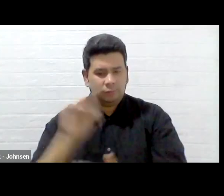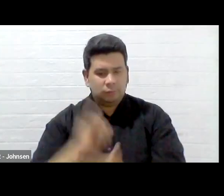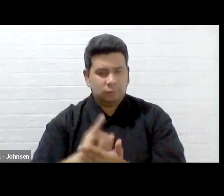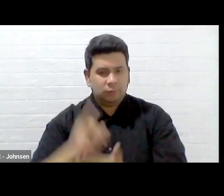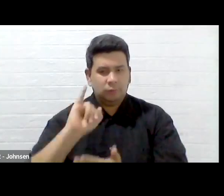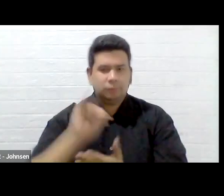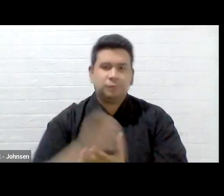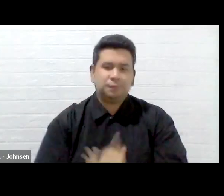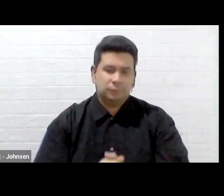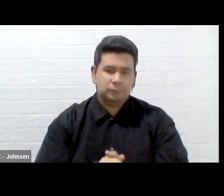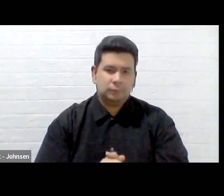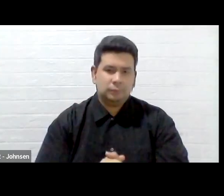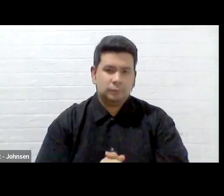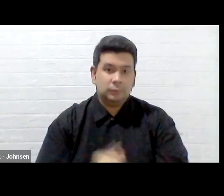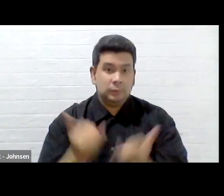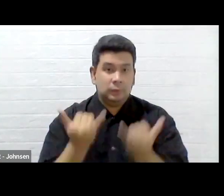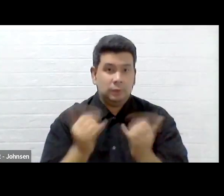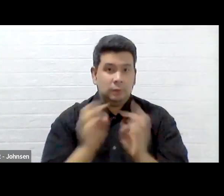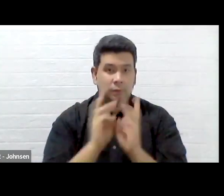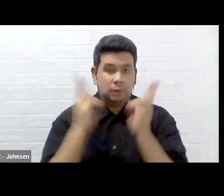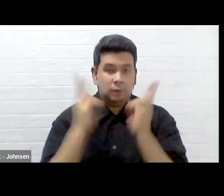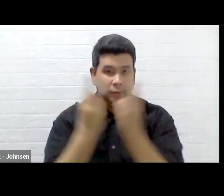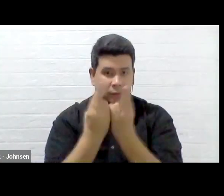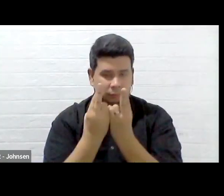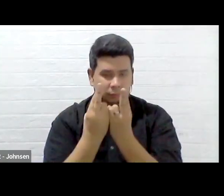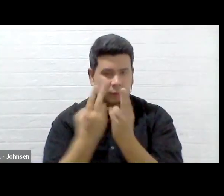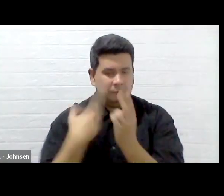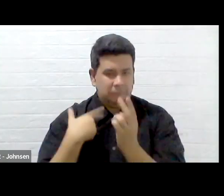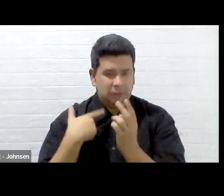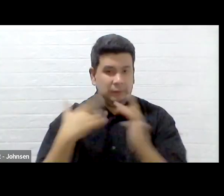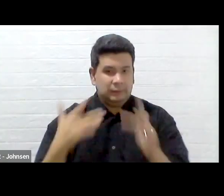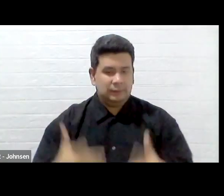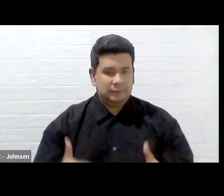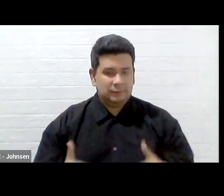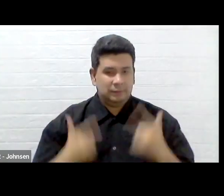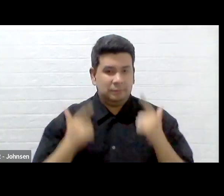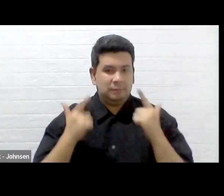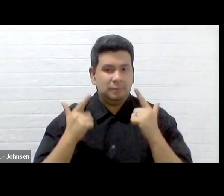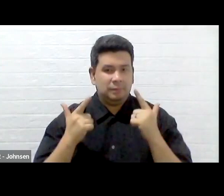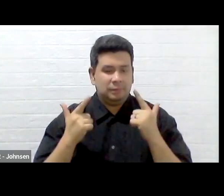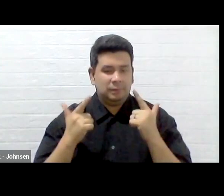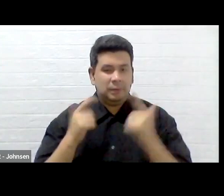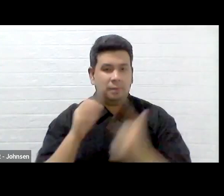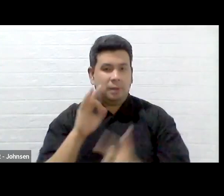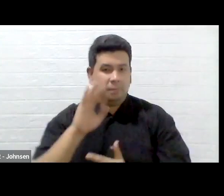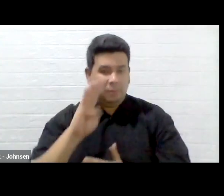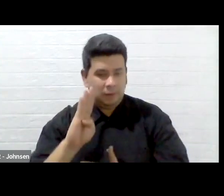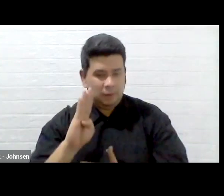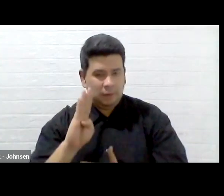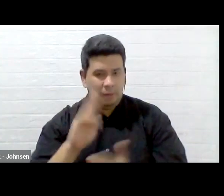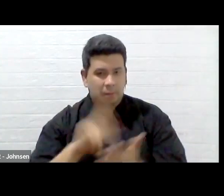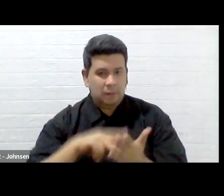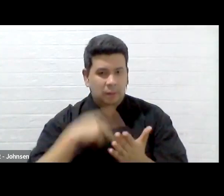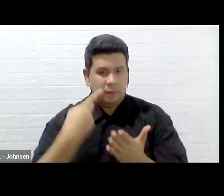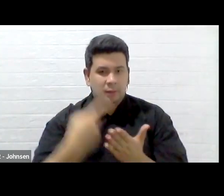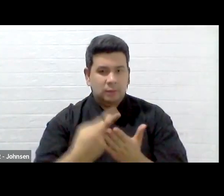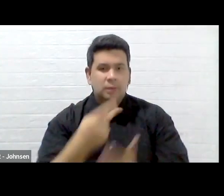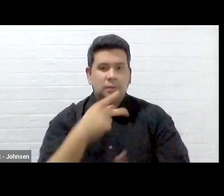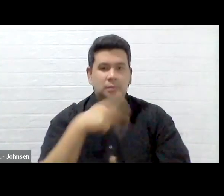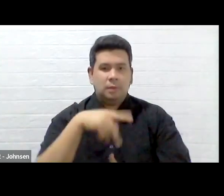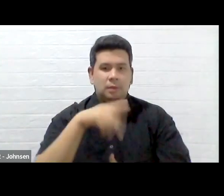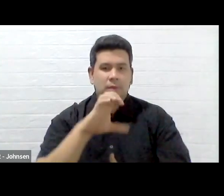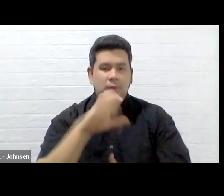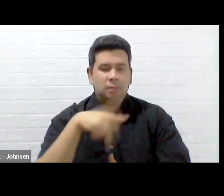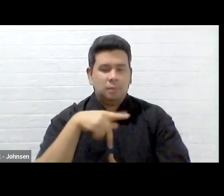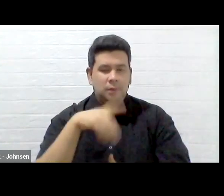this webinar is being live streamed on the Facebook pages of PCPD, of the UP Center